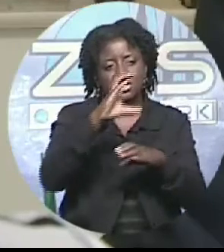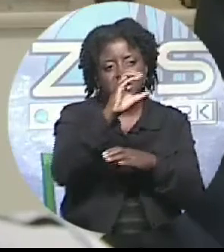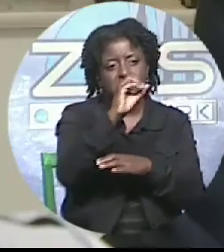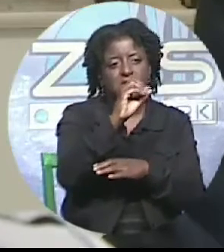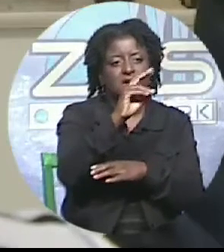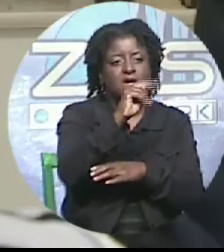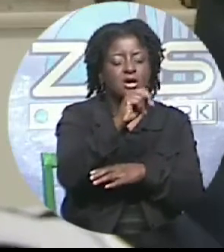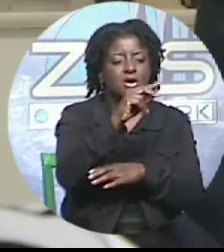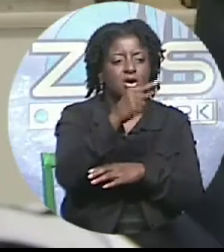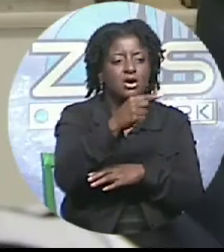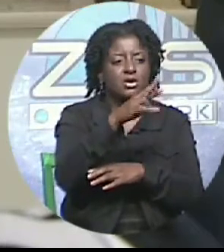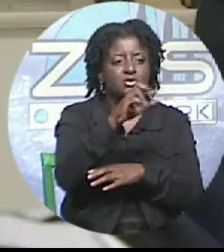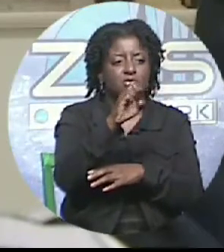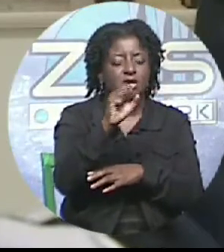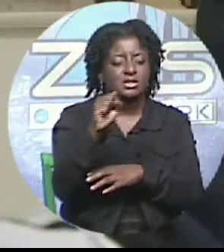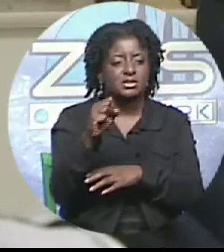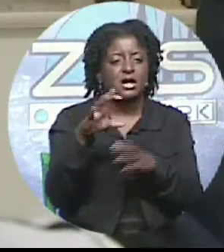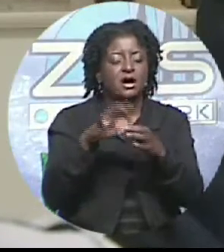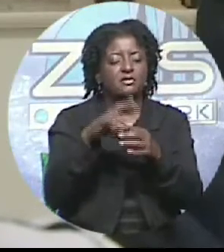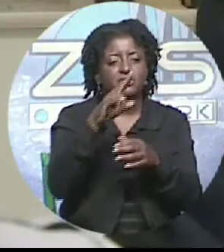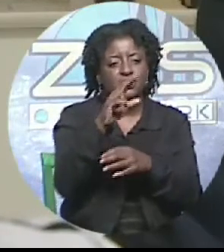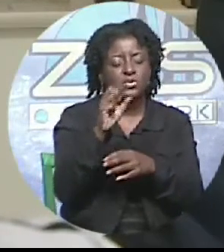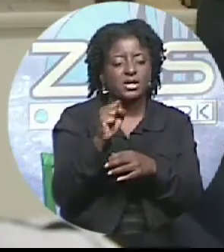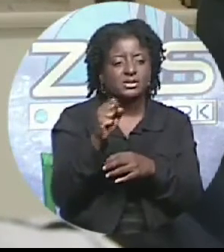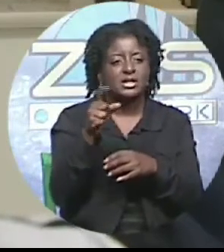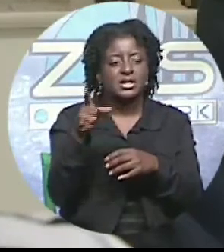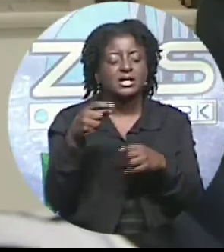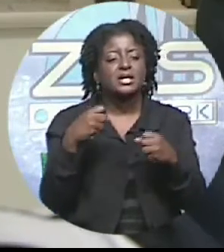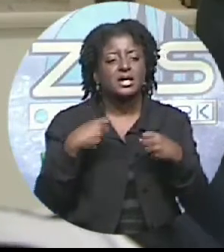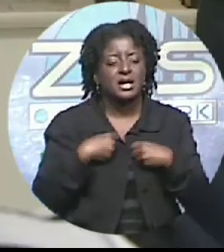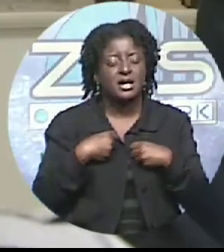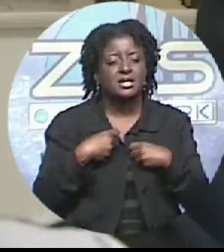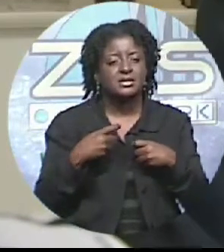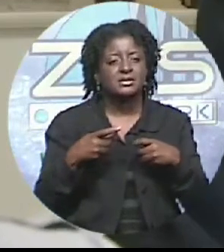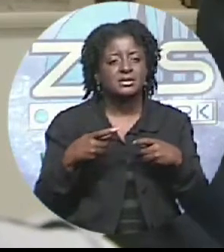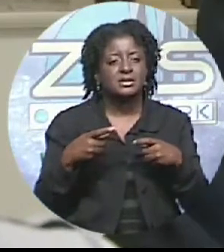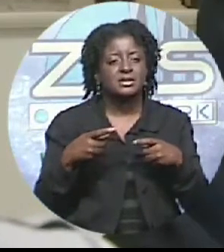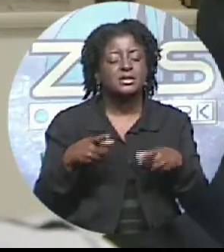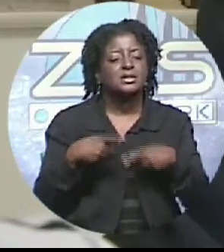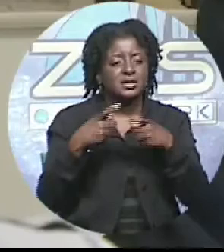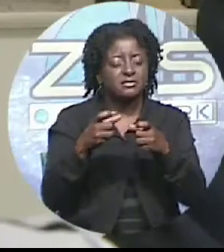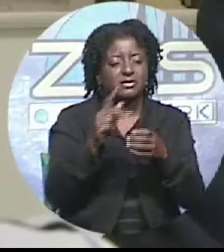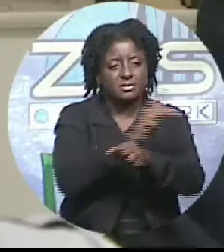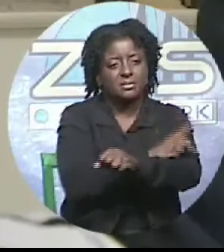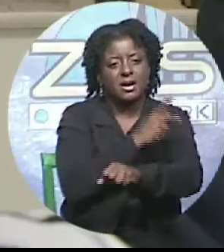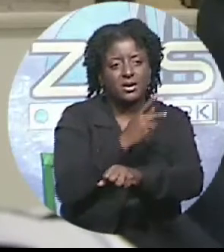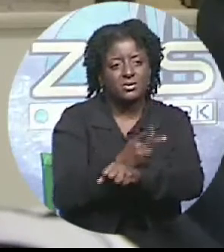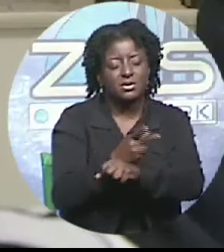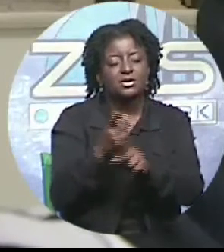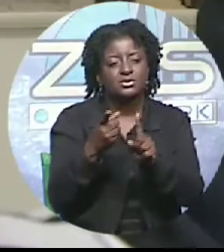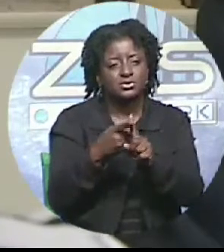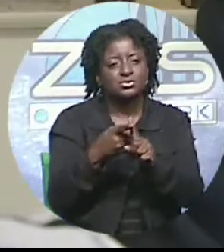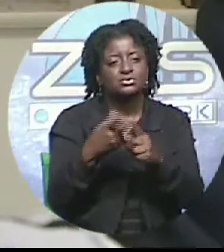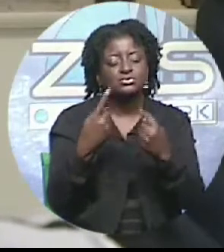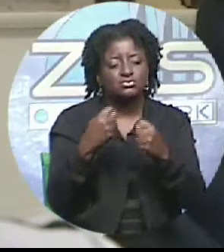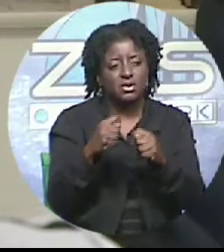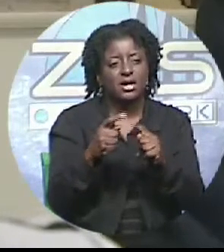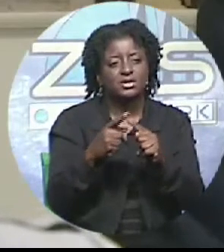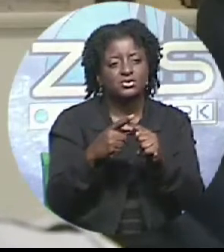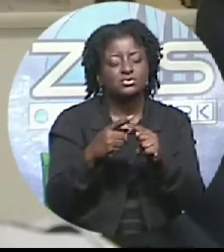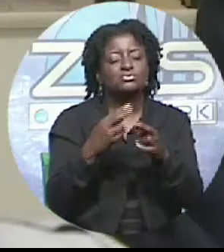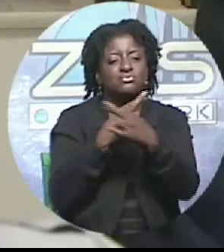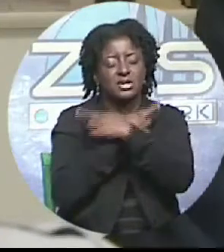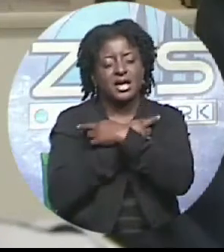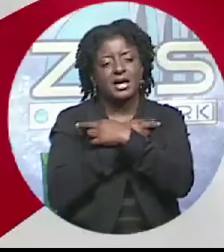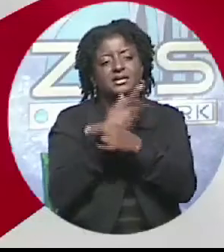that he has executive power to take some kind of measures to try to flexibilize the embargo as